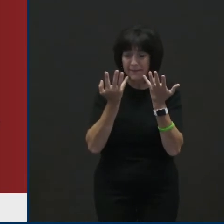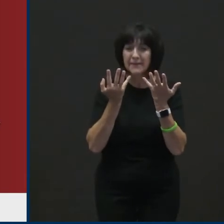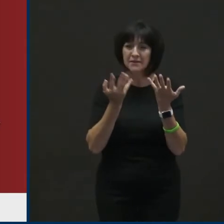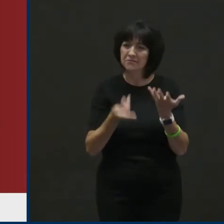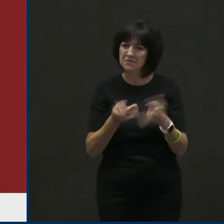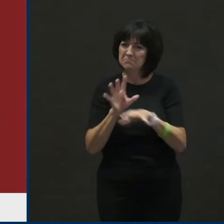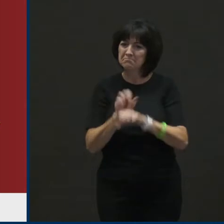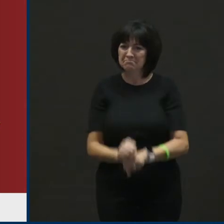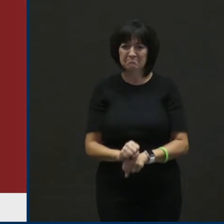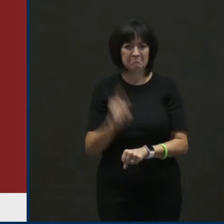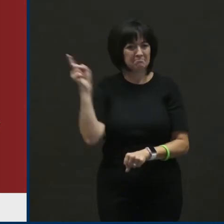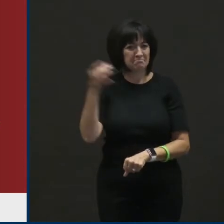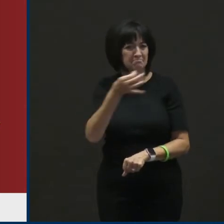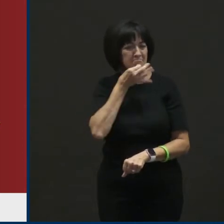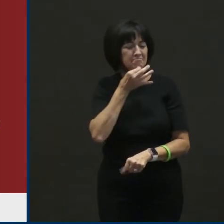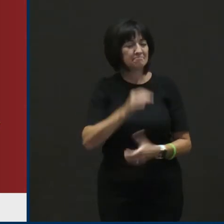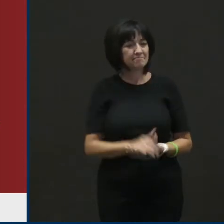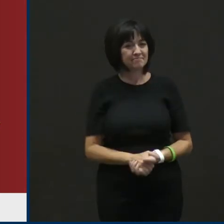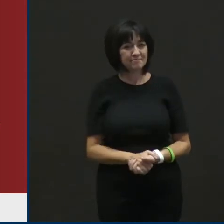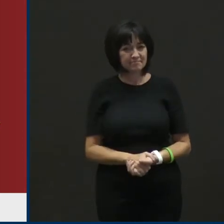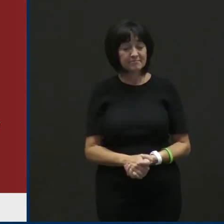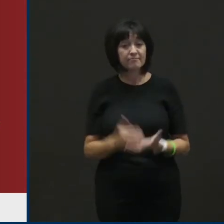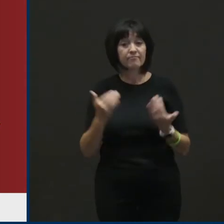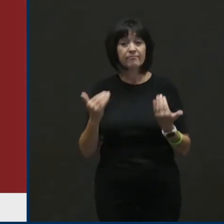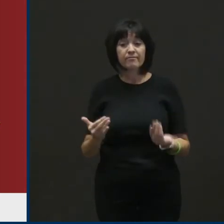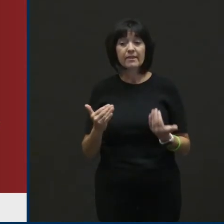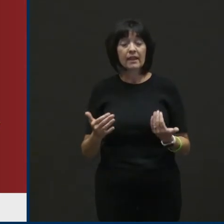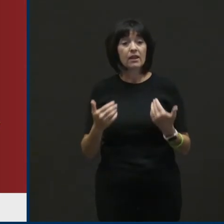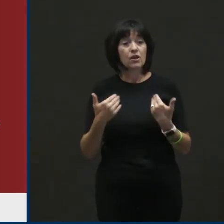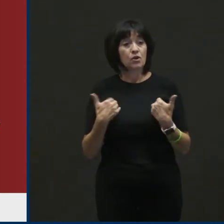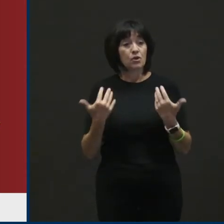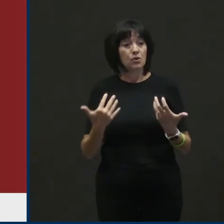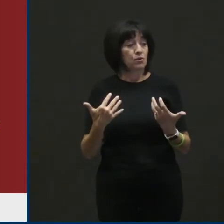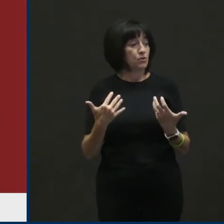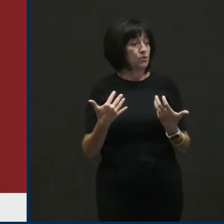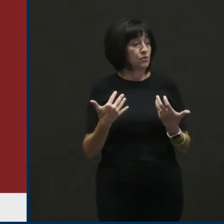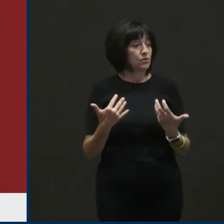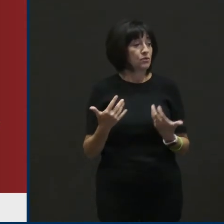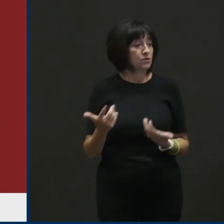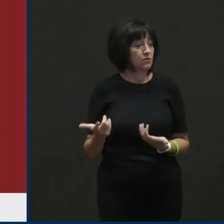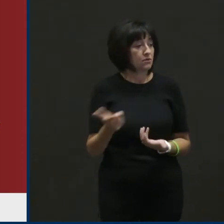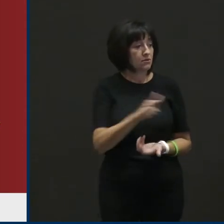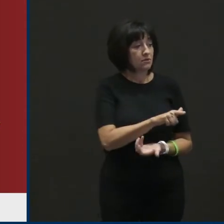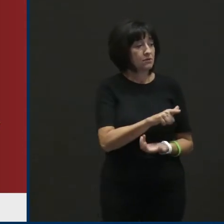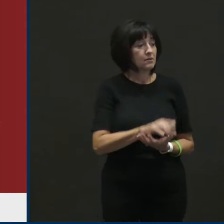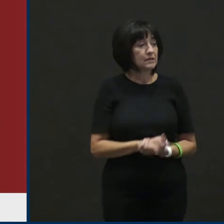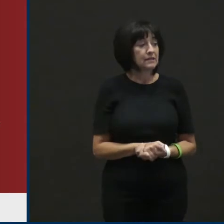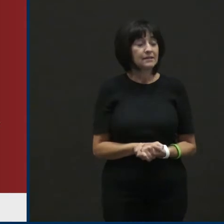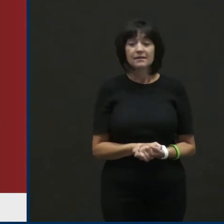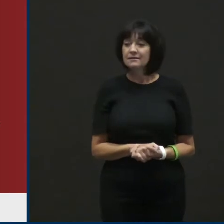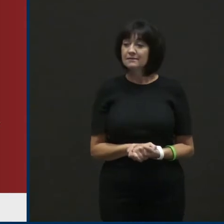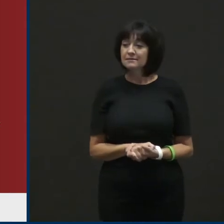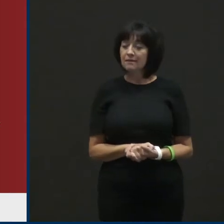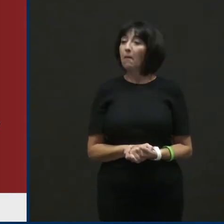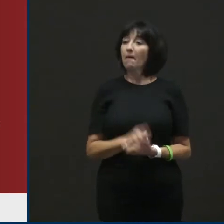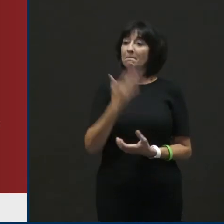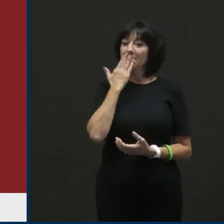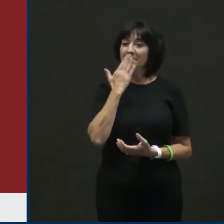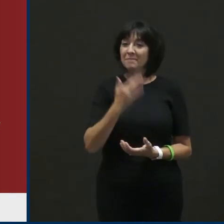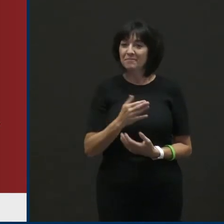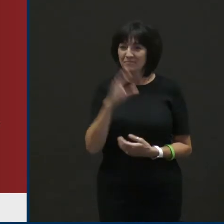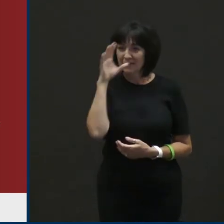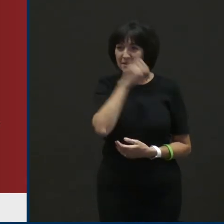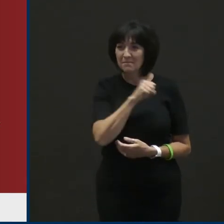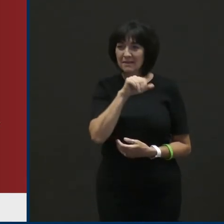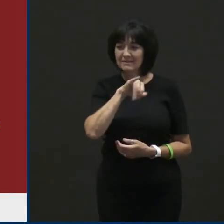with that, why don't we open it up to the public, to the press for questions? Oh,